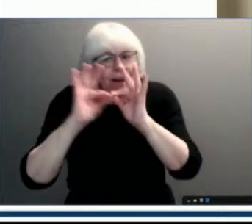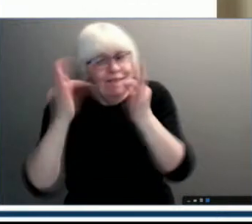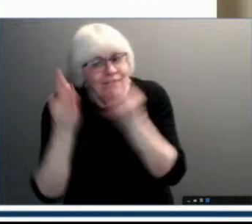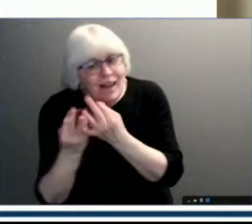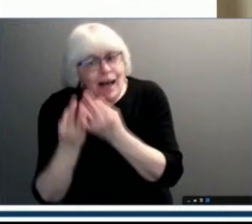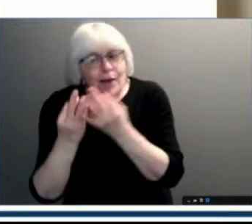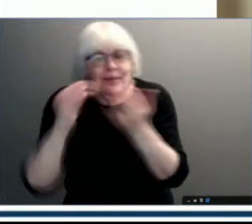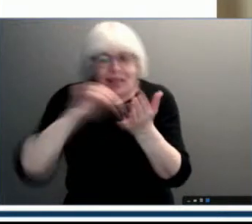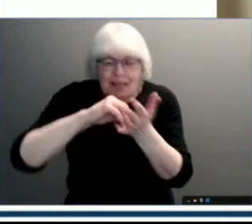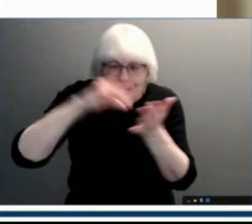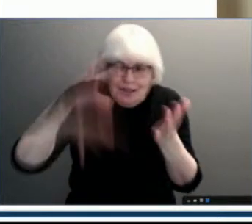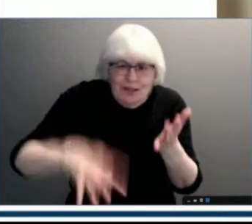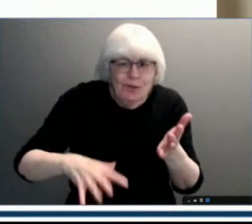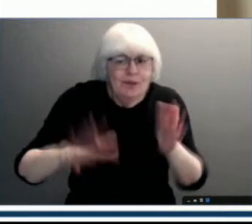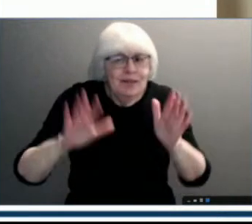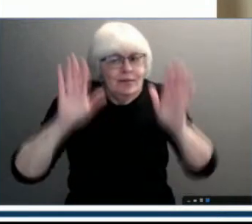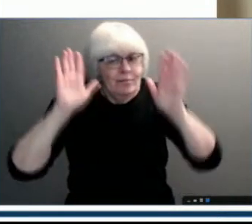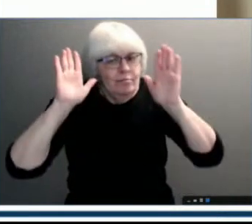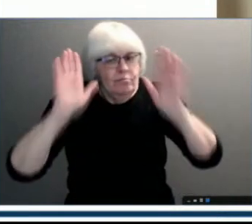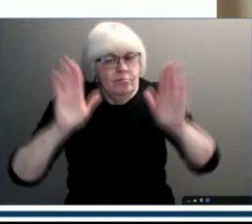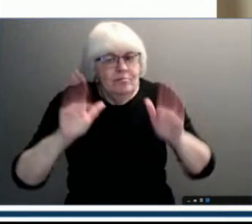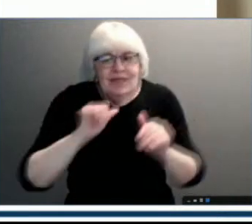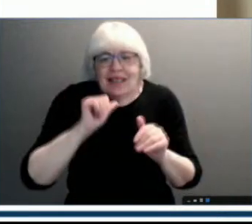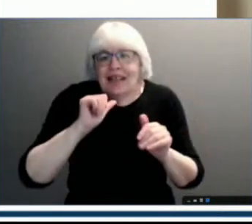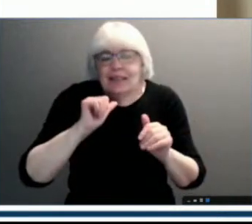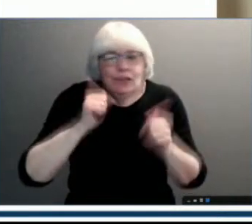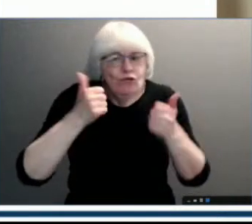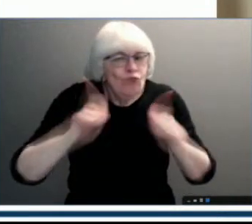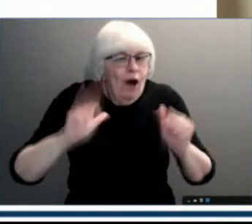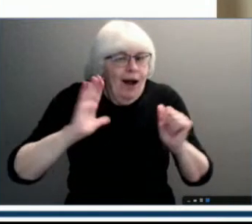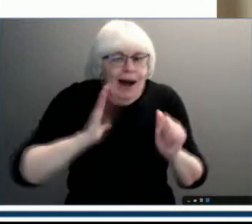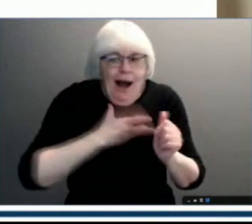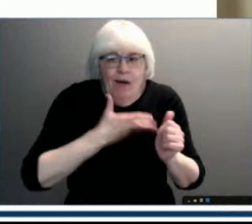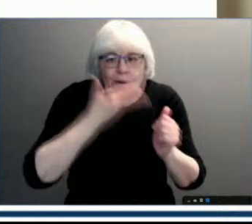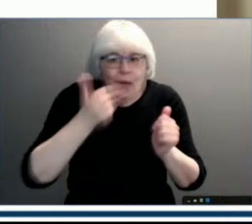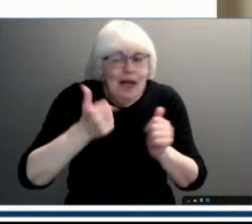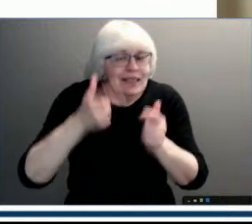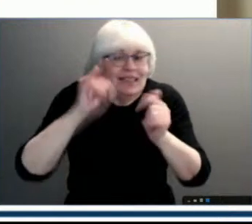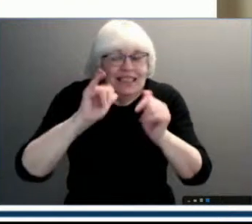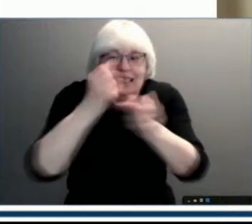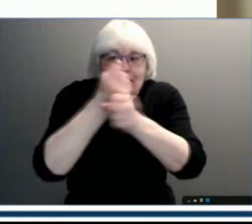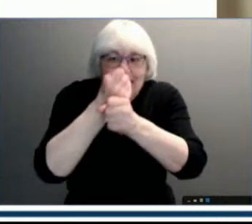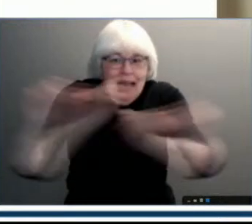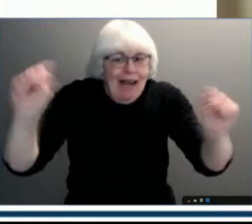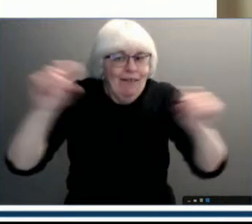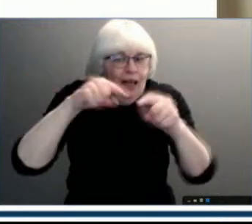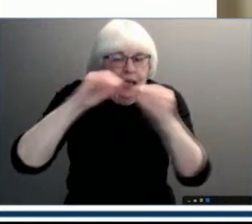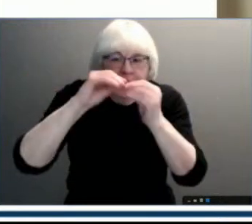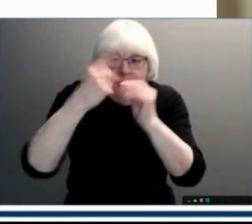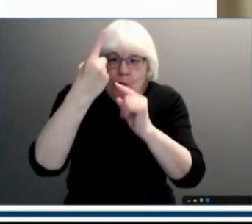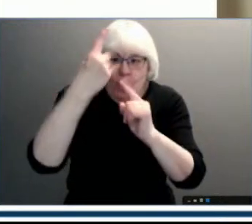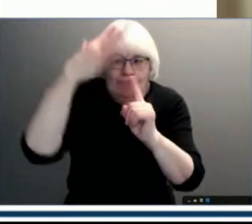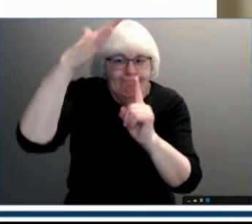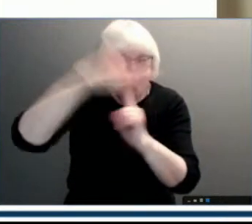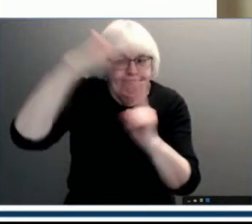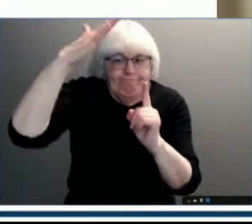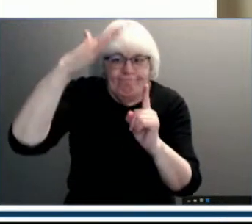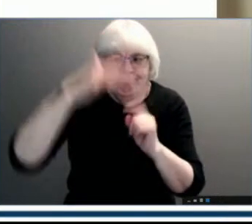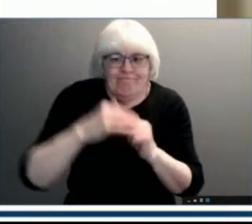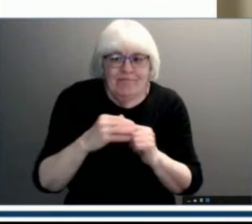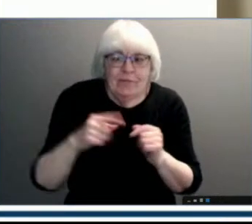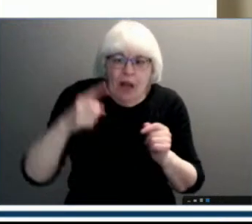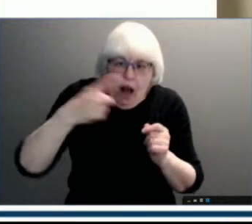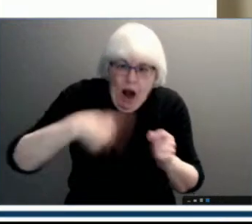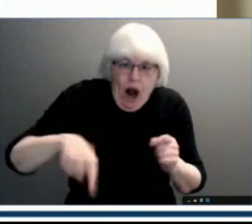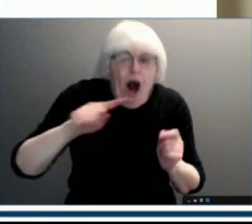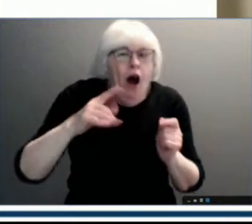Your safety is our number one priority. We want you to feel safe at your place of work. We want you to feel safe at your place of study. So